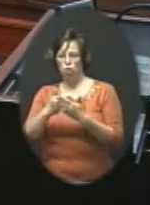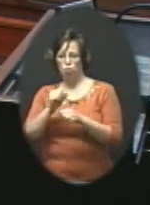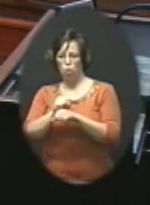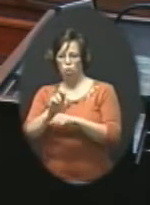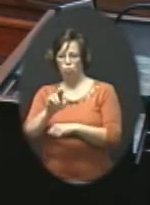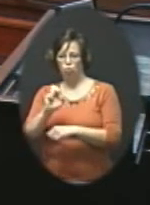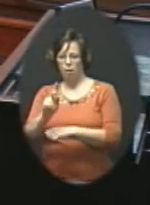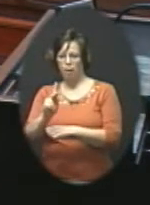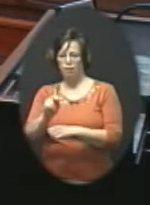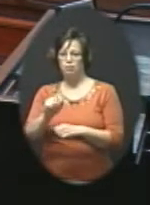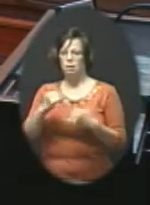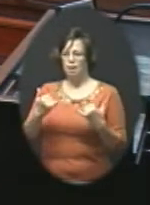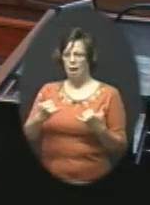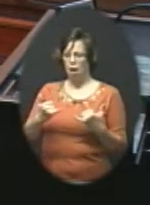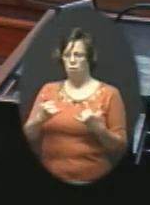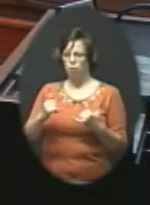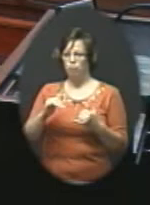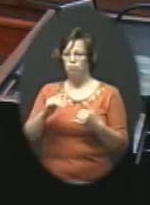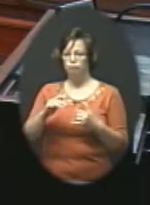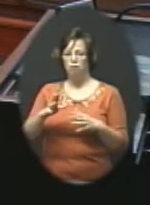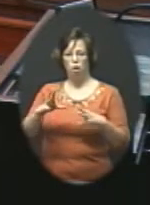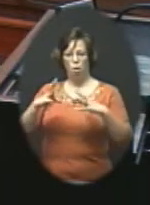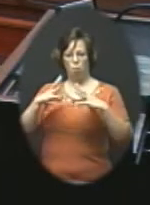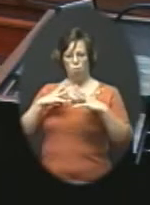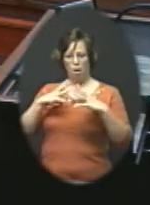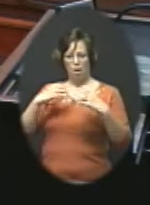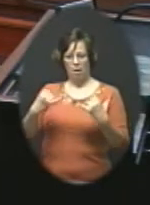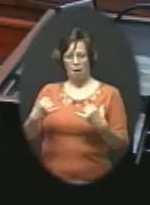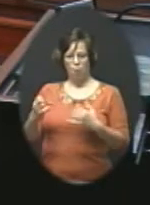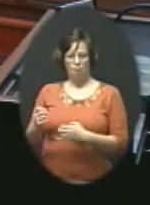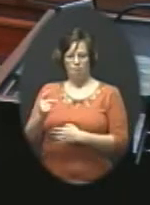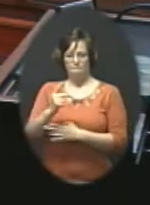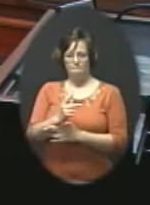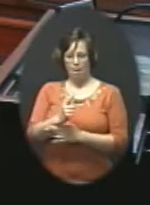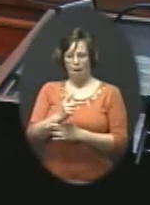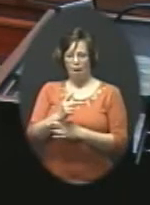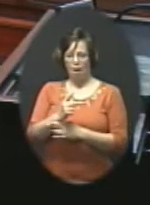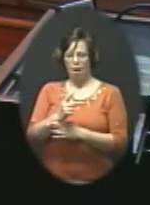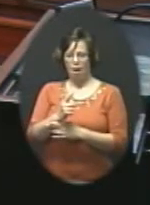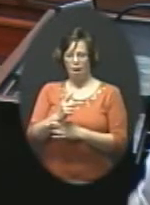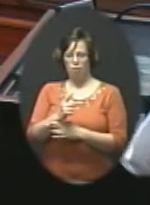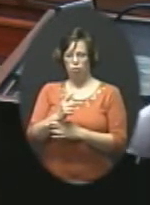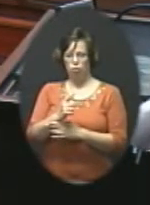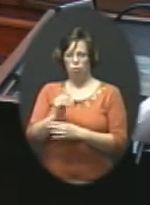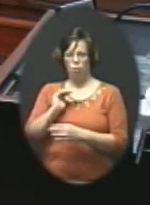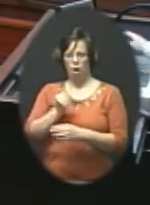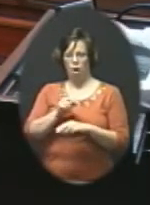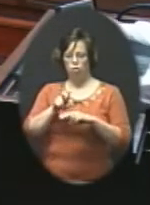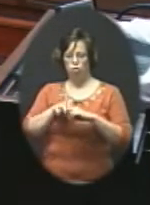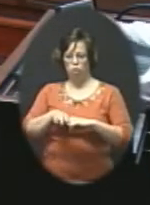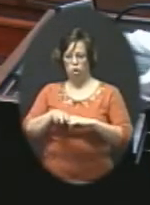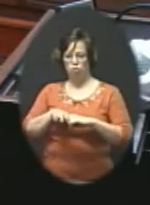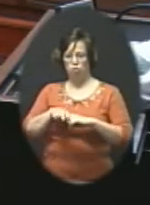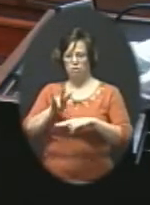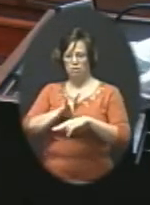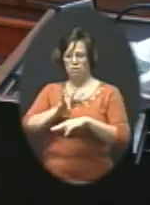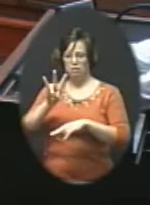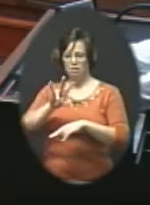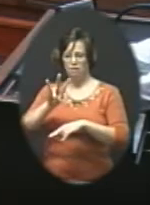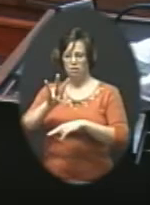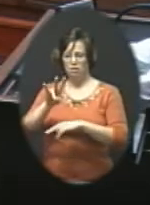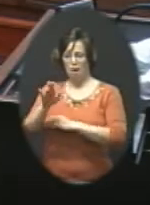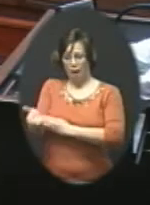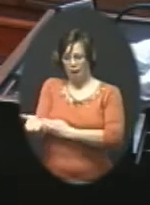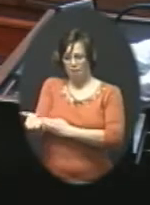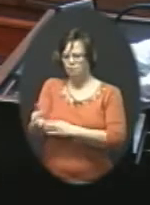Let us take our comfort break and return back to our chairs at 7 a.m.,